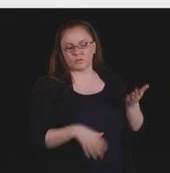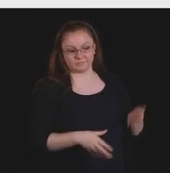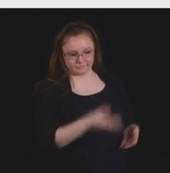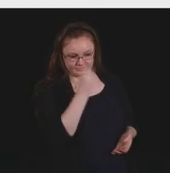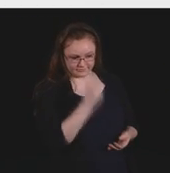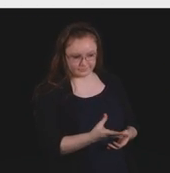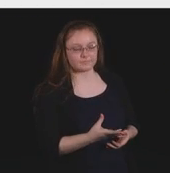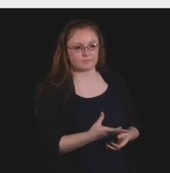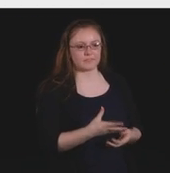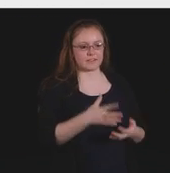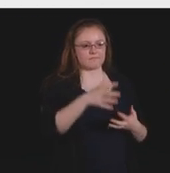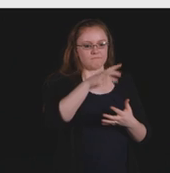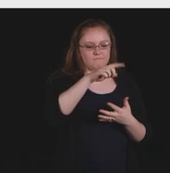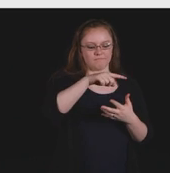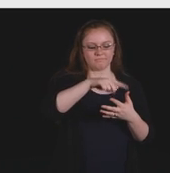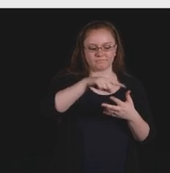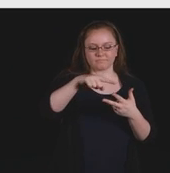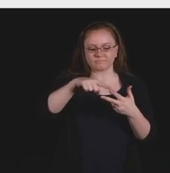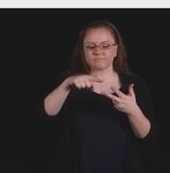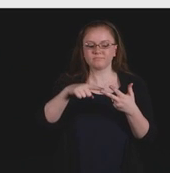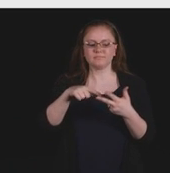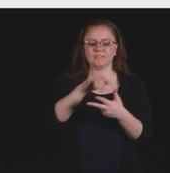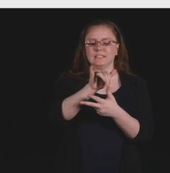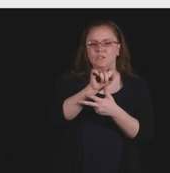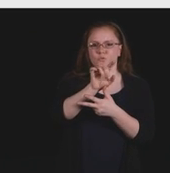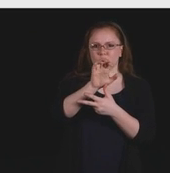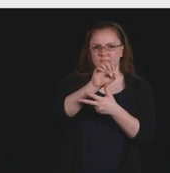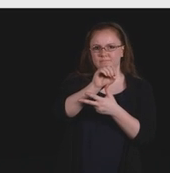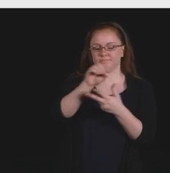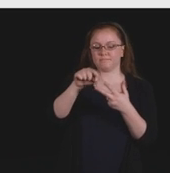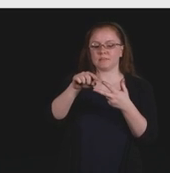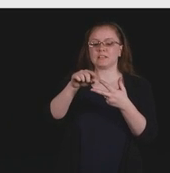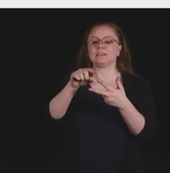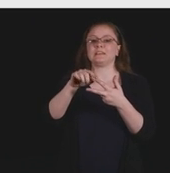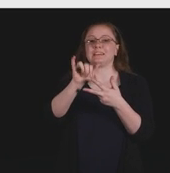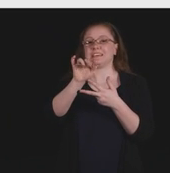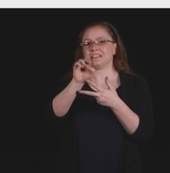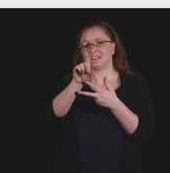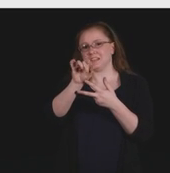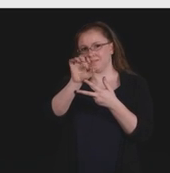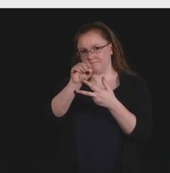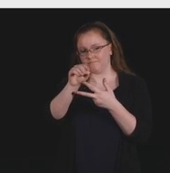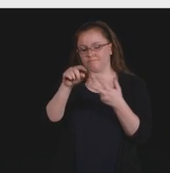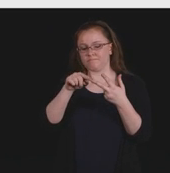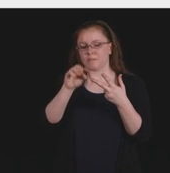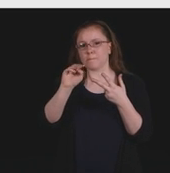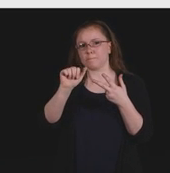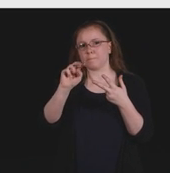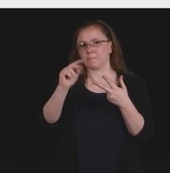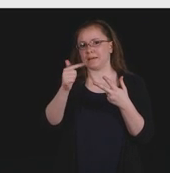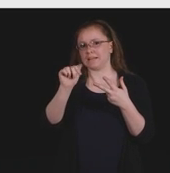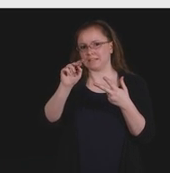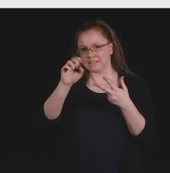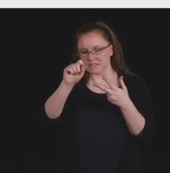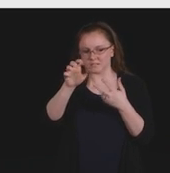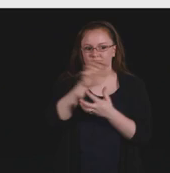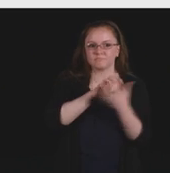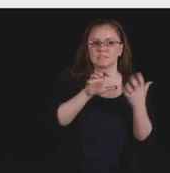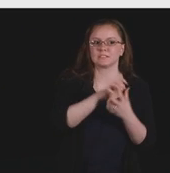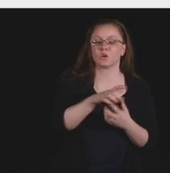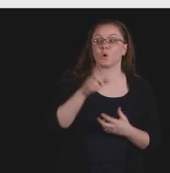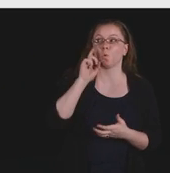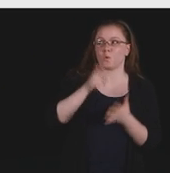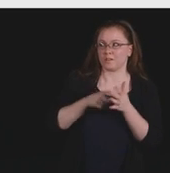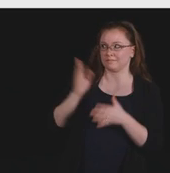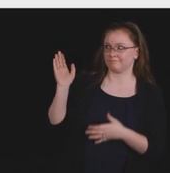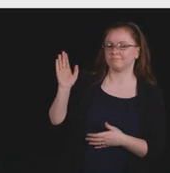indium oxide, and manganese oxide. Please note the color. One is white, other one is yellow,